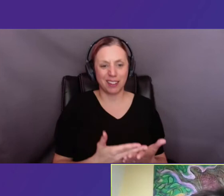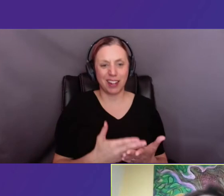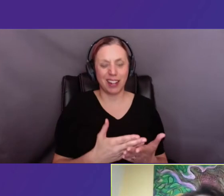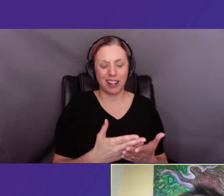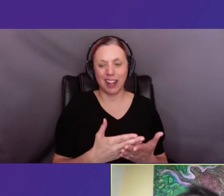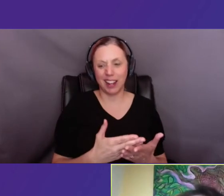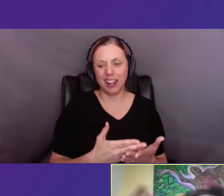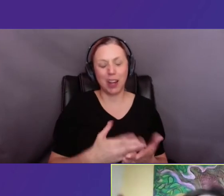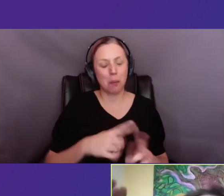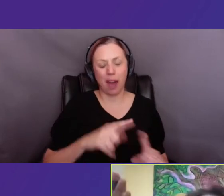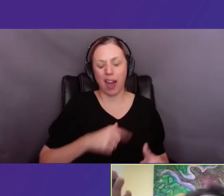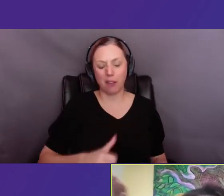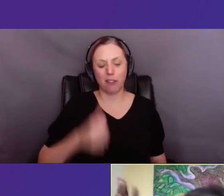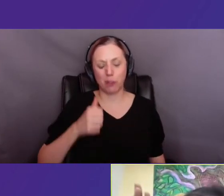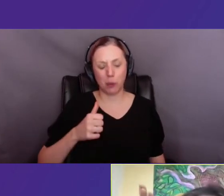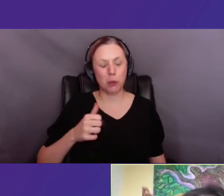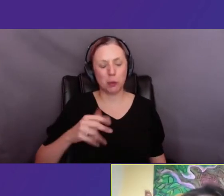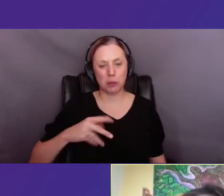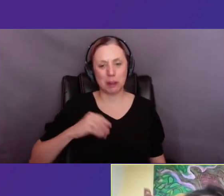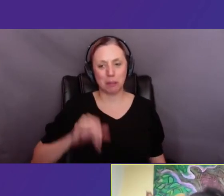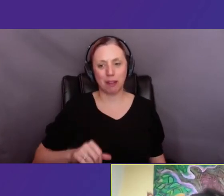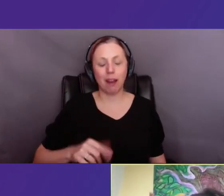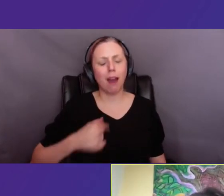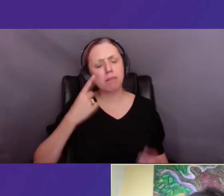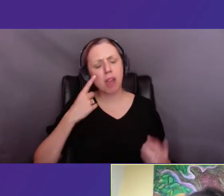that. So, it's just I agree.